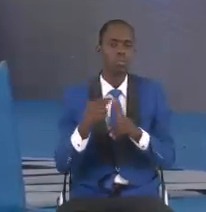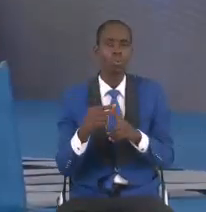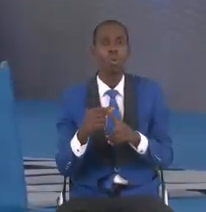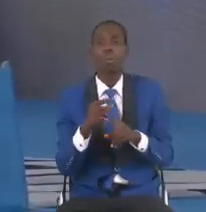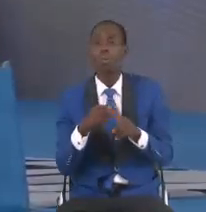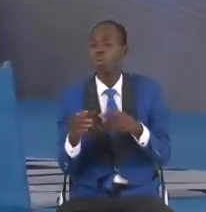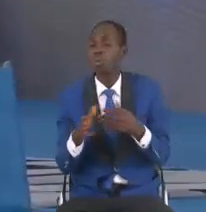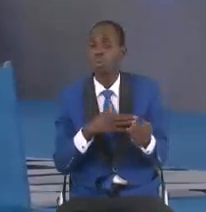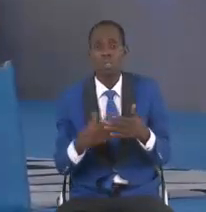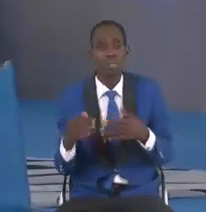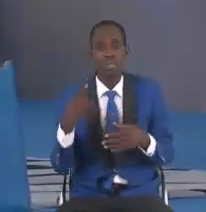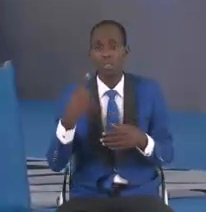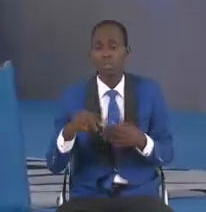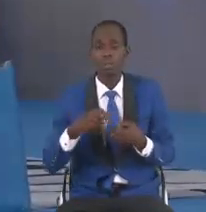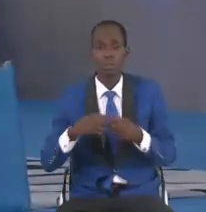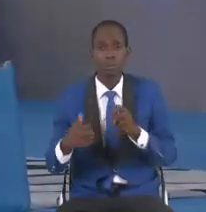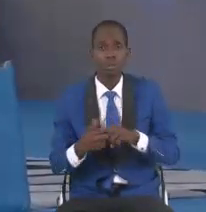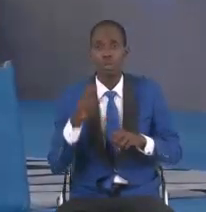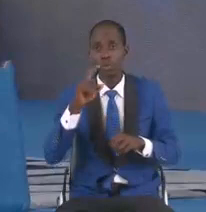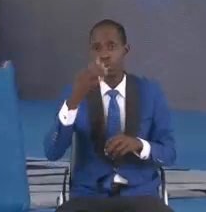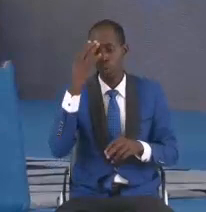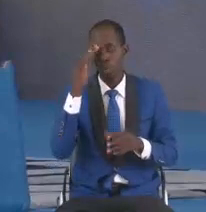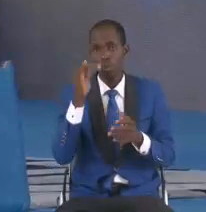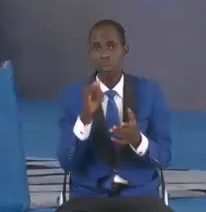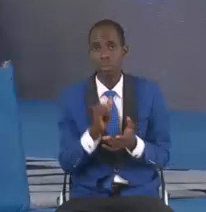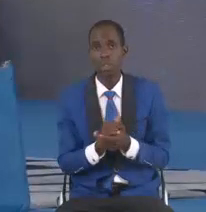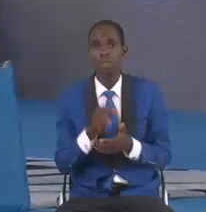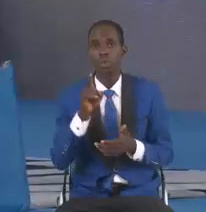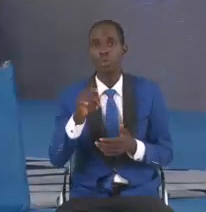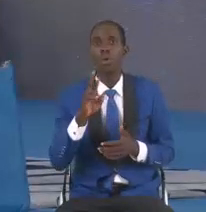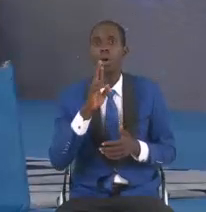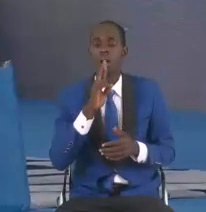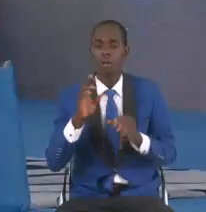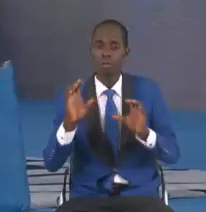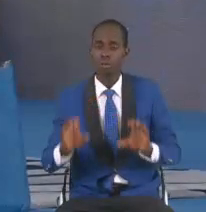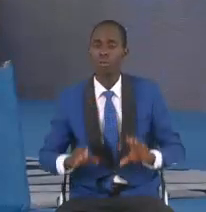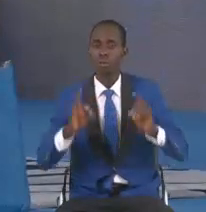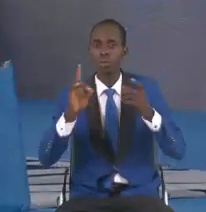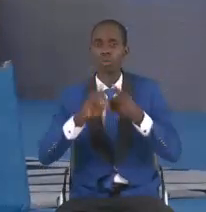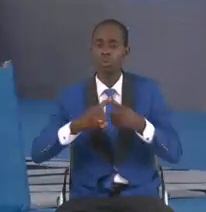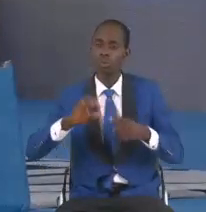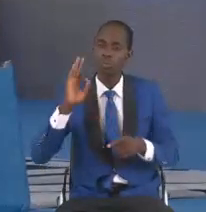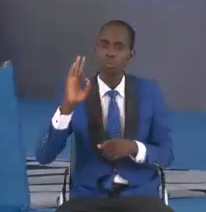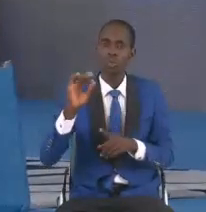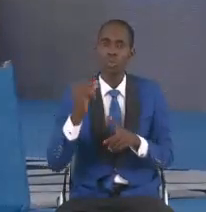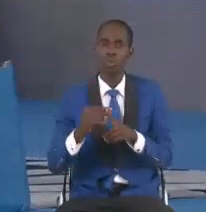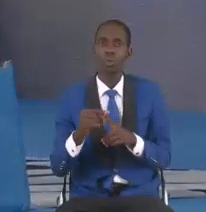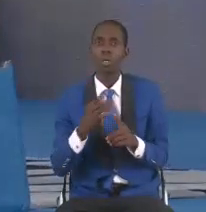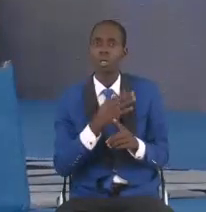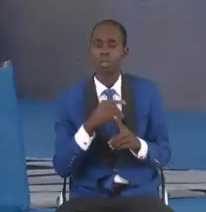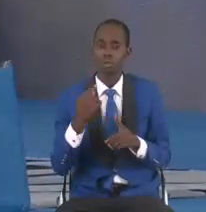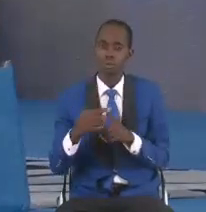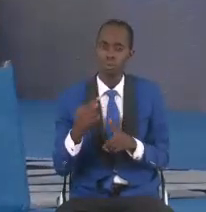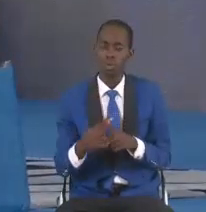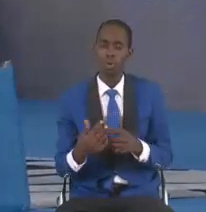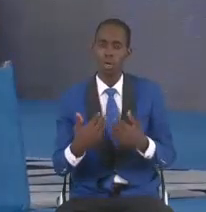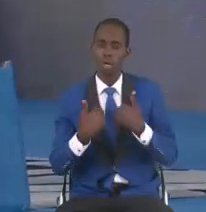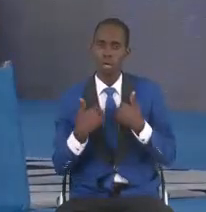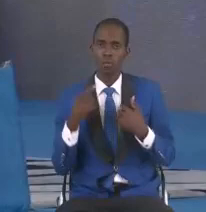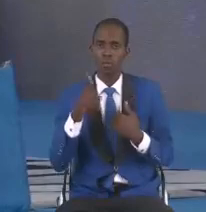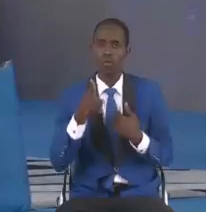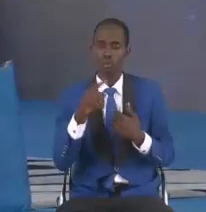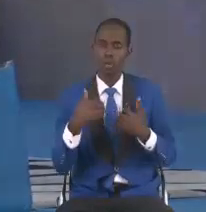you know that I am committed to possessing the word, and the word possessing me. I am committed